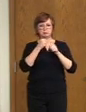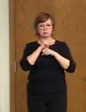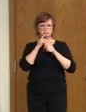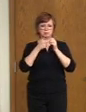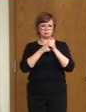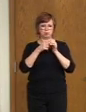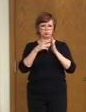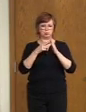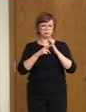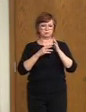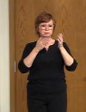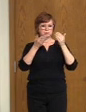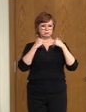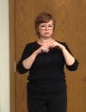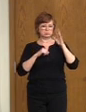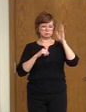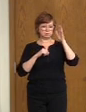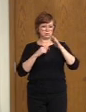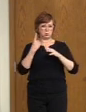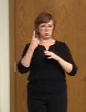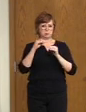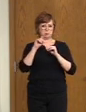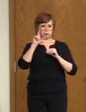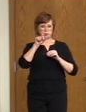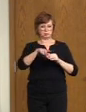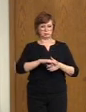There's one thing I would like to add is